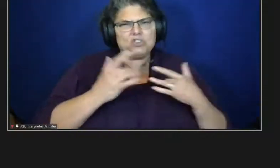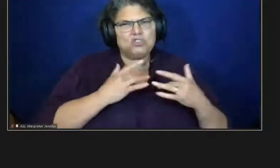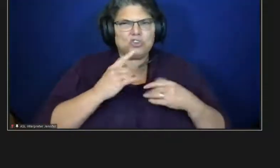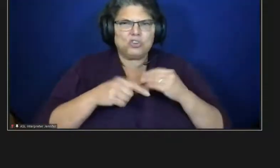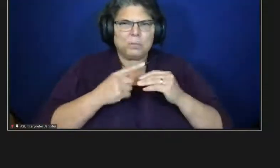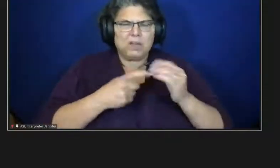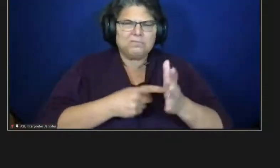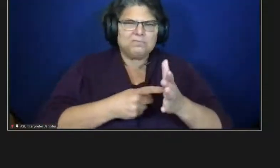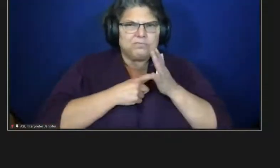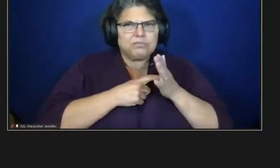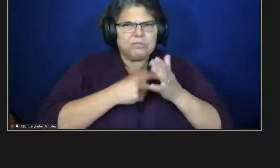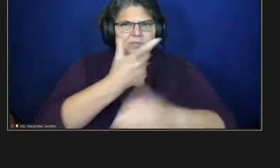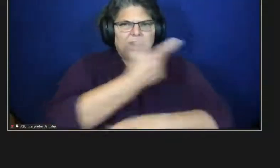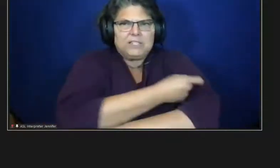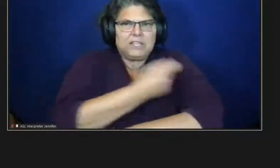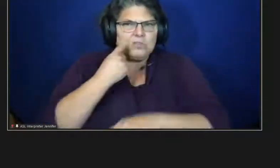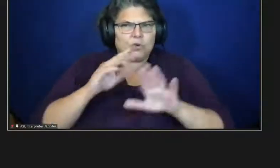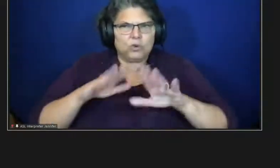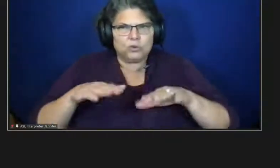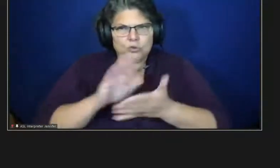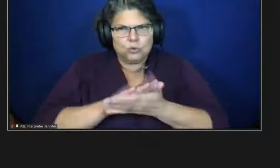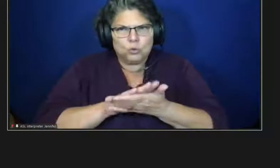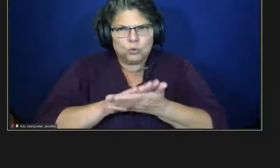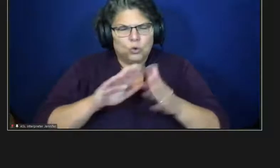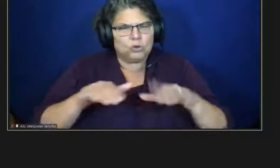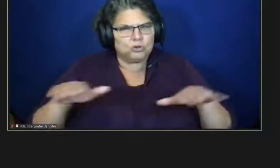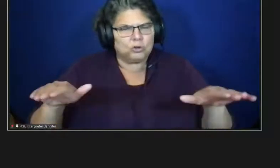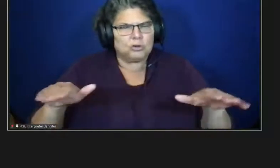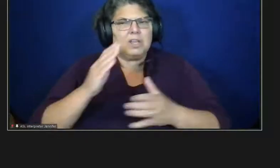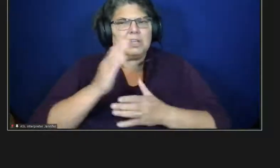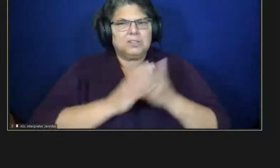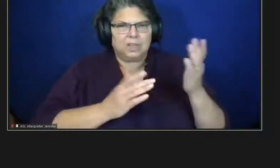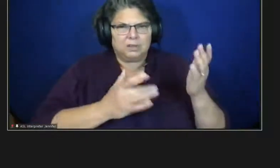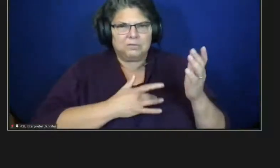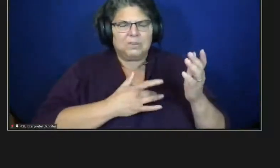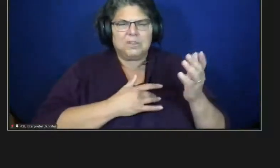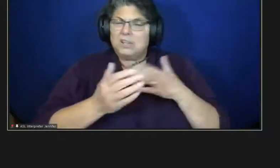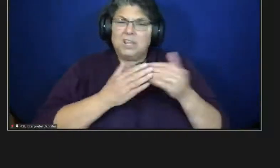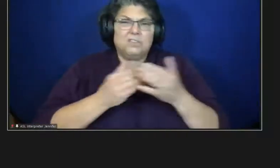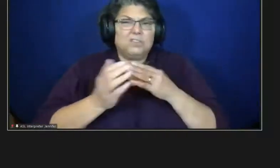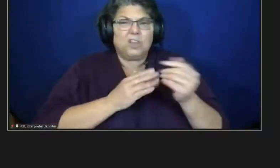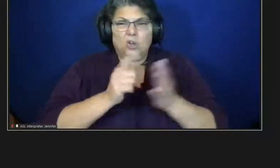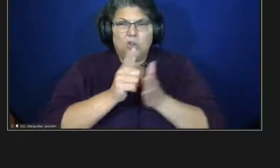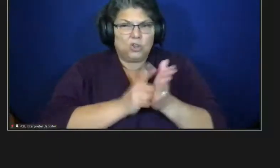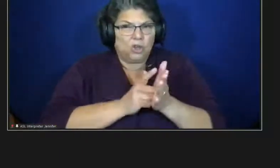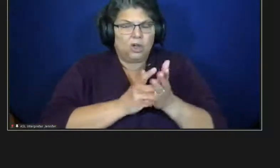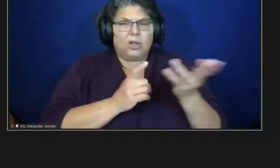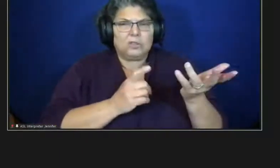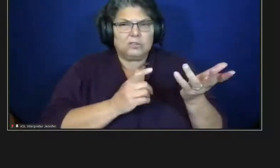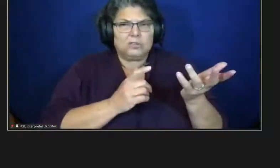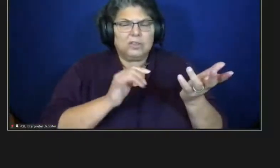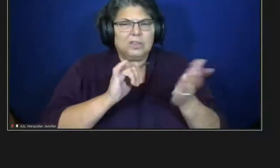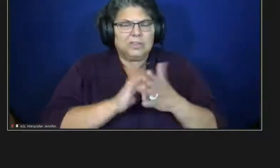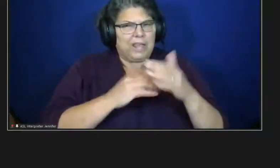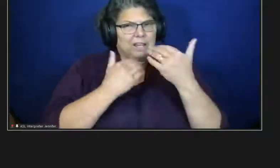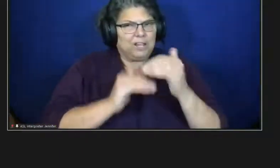for school children. Some are predicting, despite legislation that limited vaccine exemptions